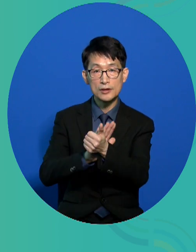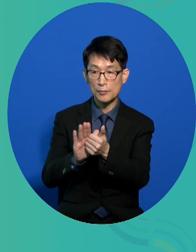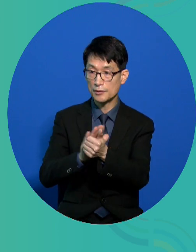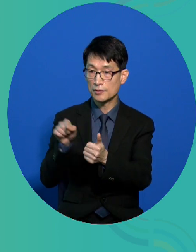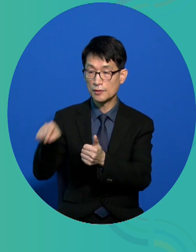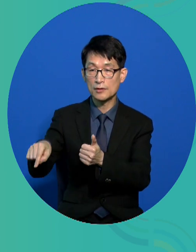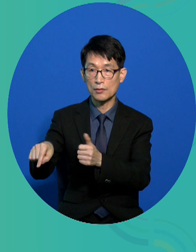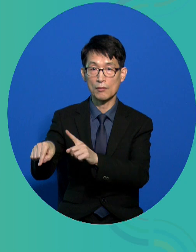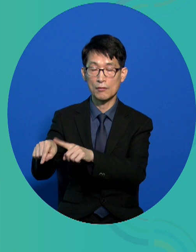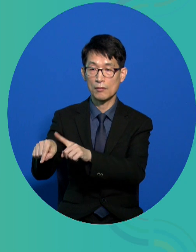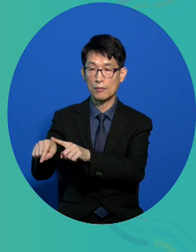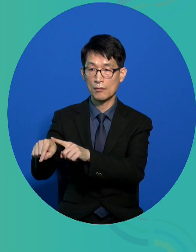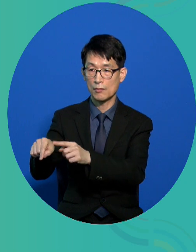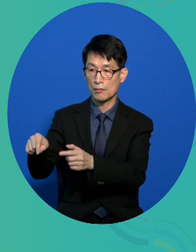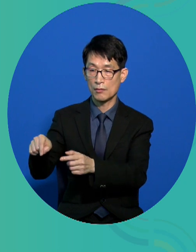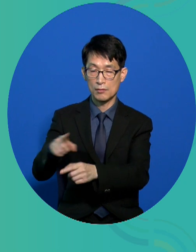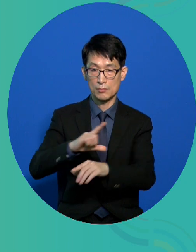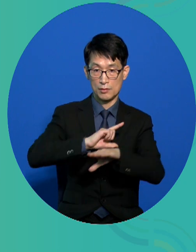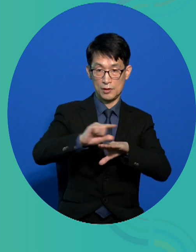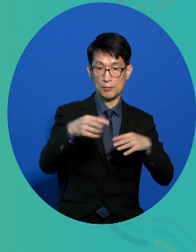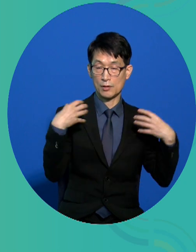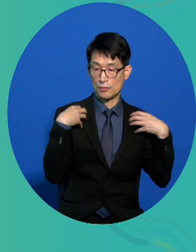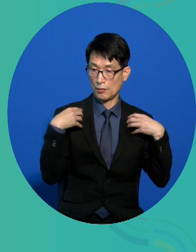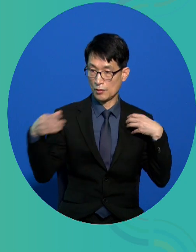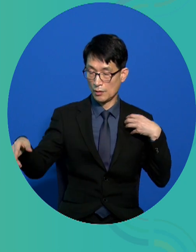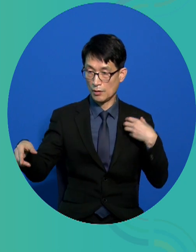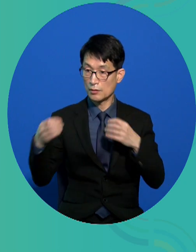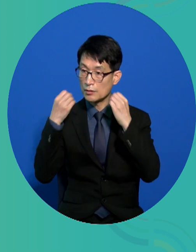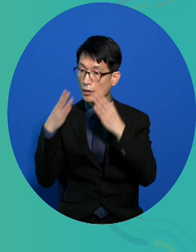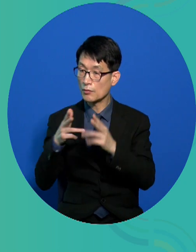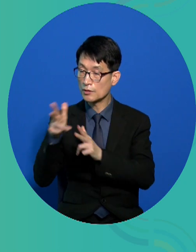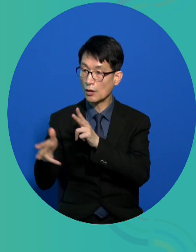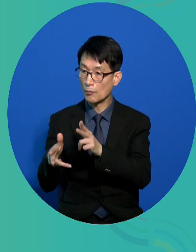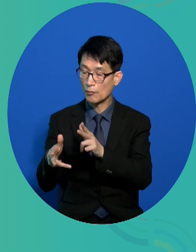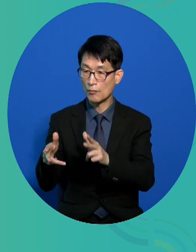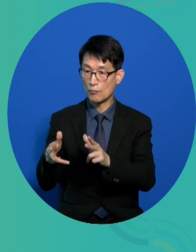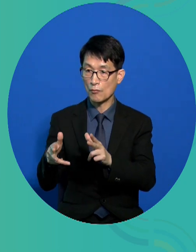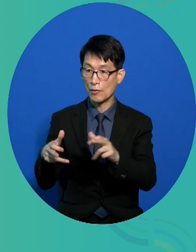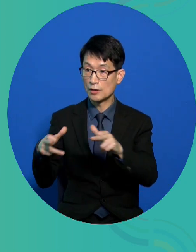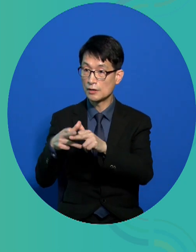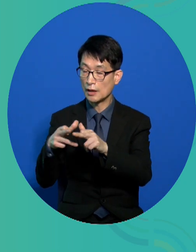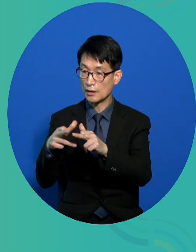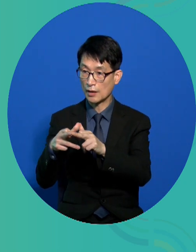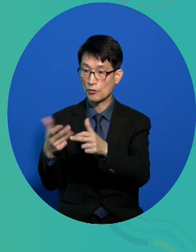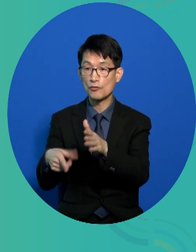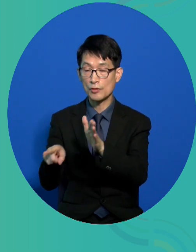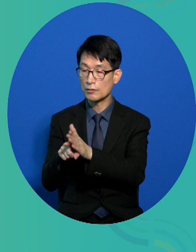new welfare services to be provided by the local government,